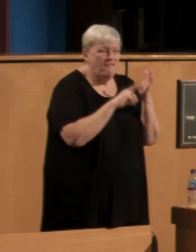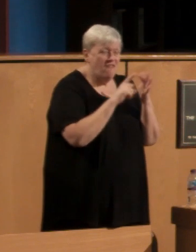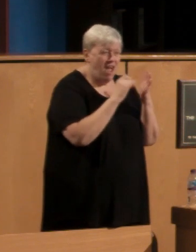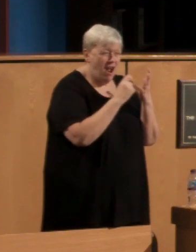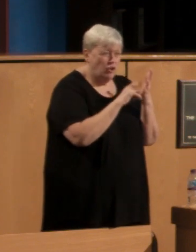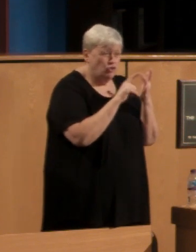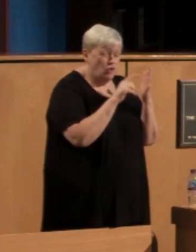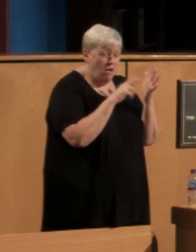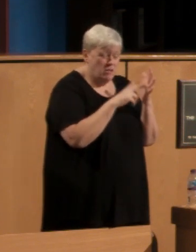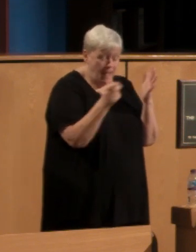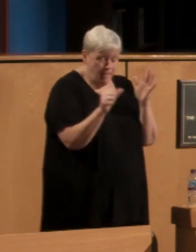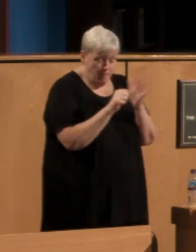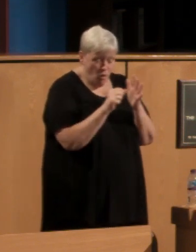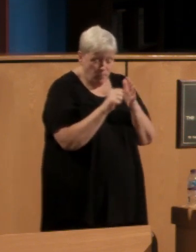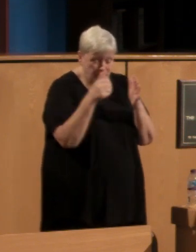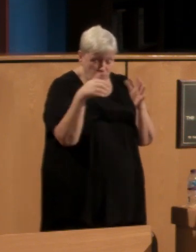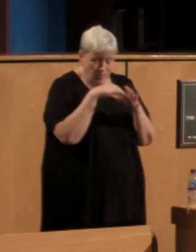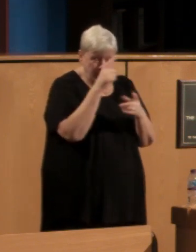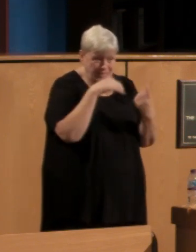the problems of our society.